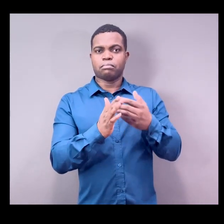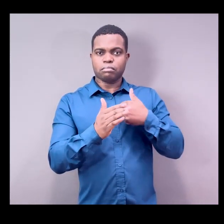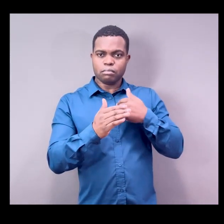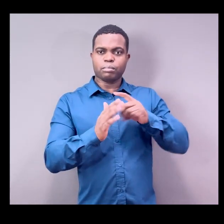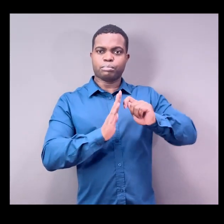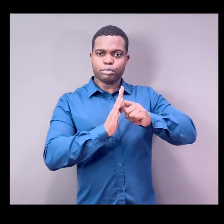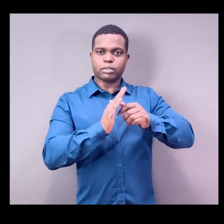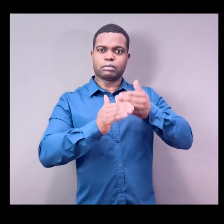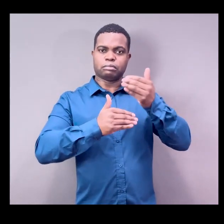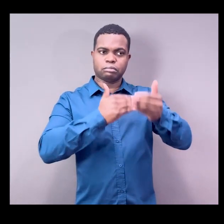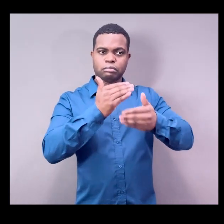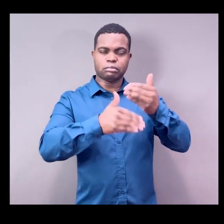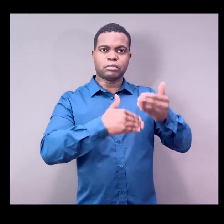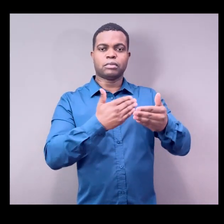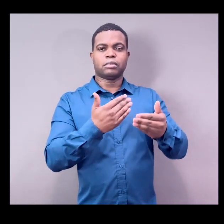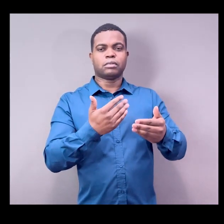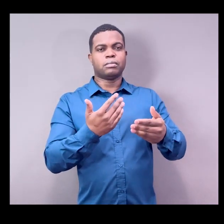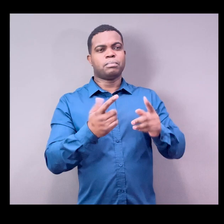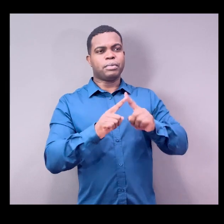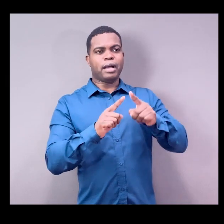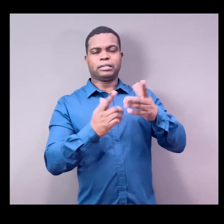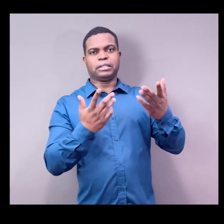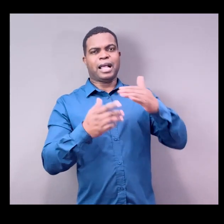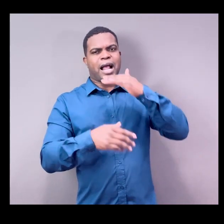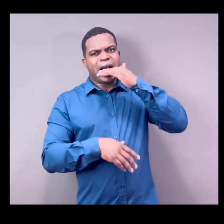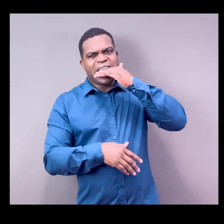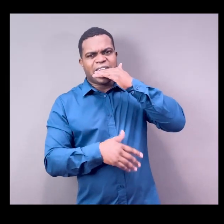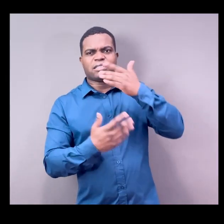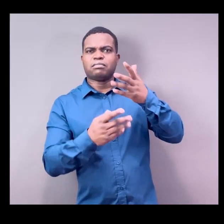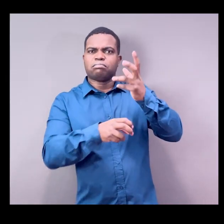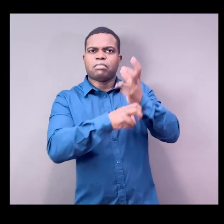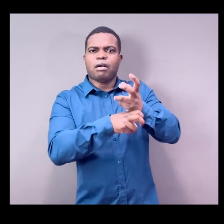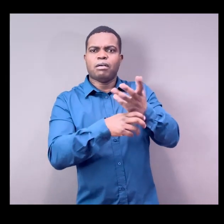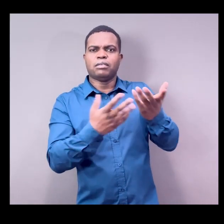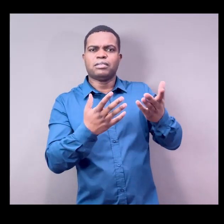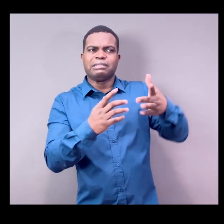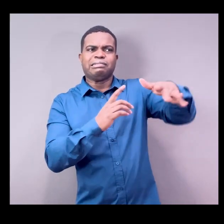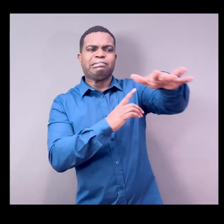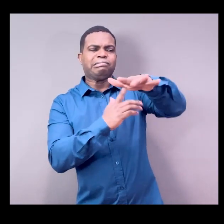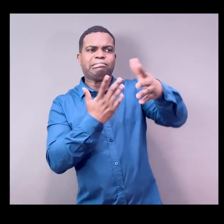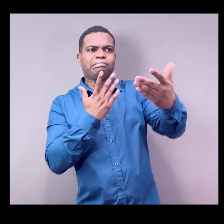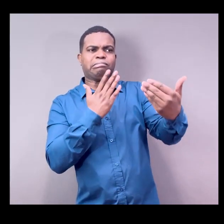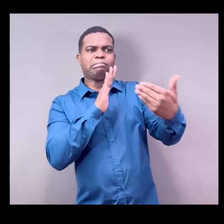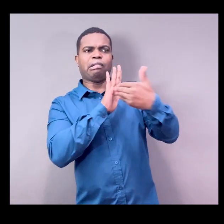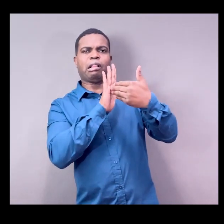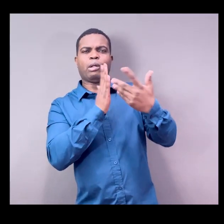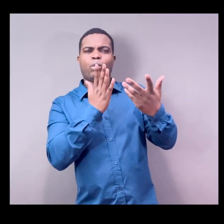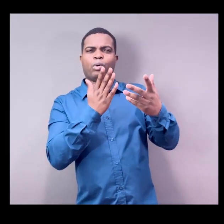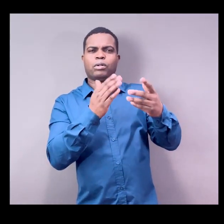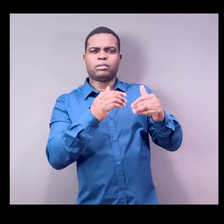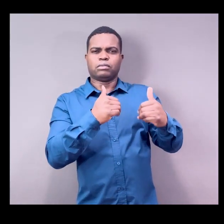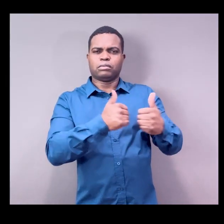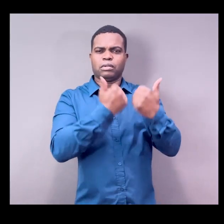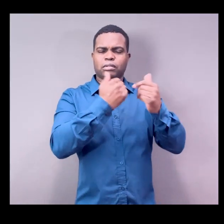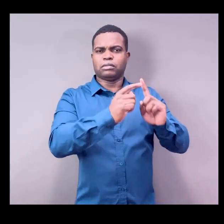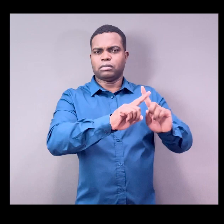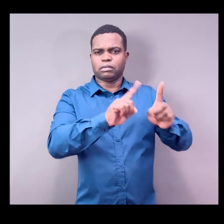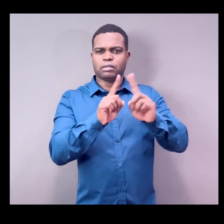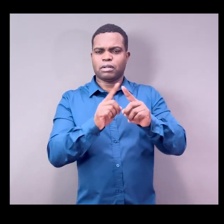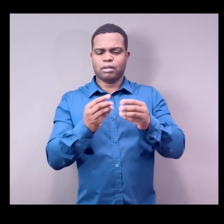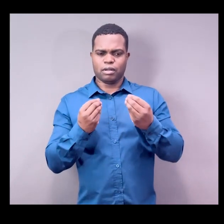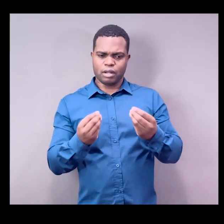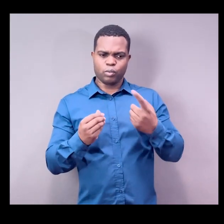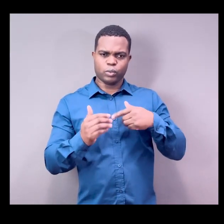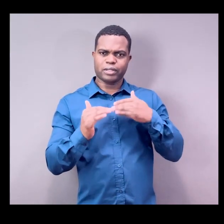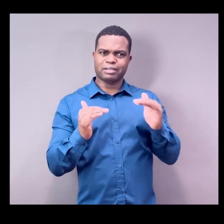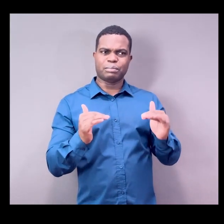particular aspect that may give you tough time. Maybe that a part of the initiative is to